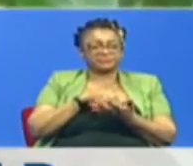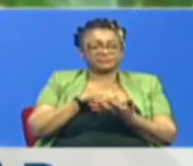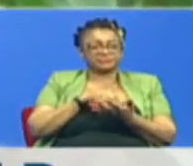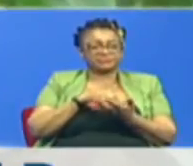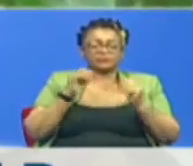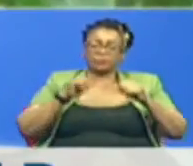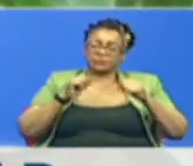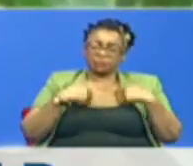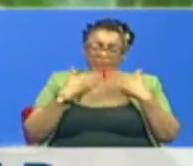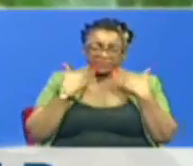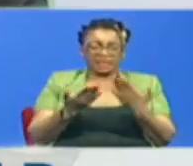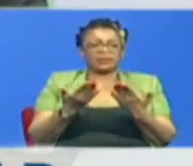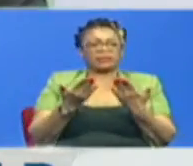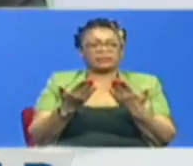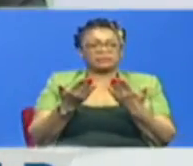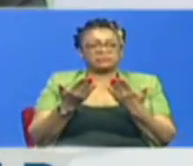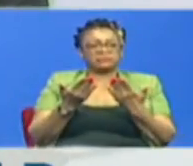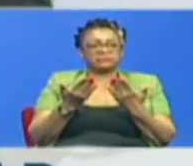shukuru sana.